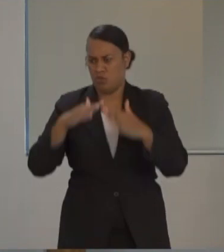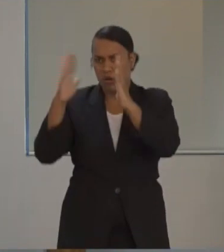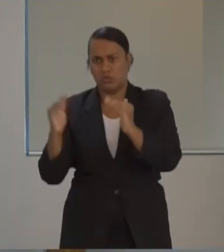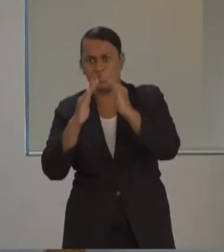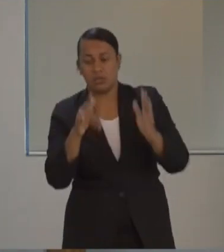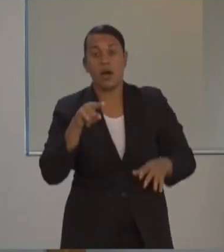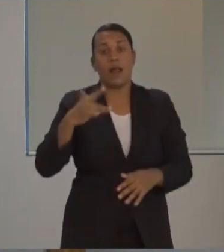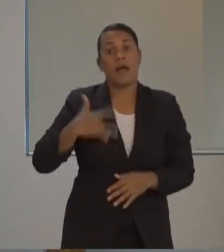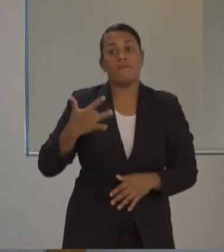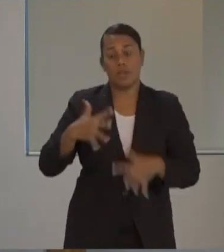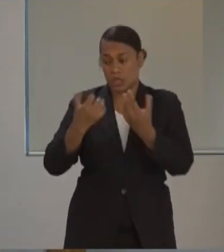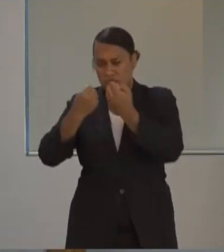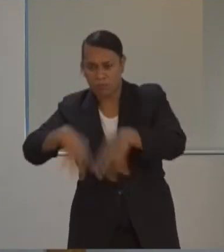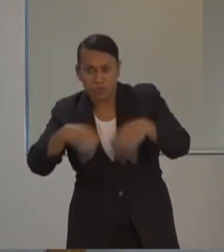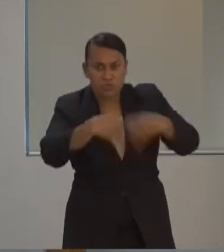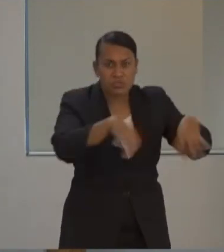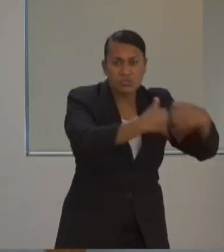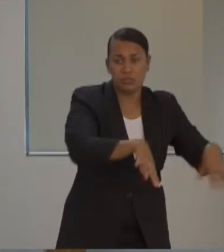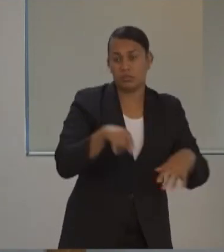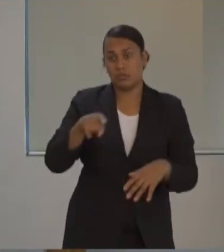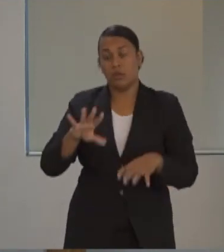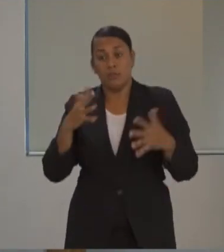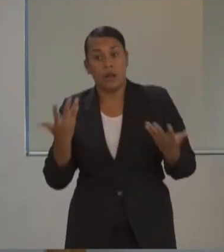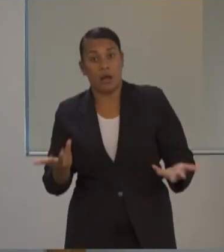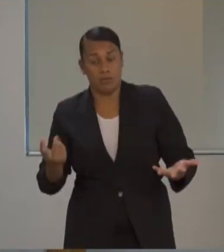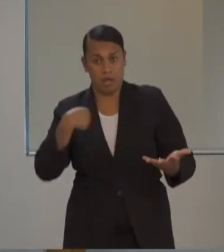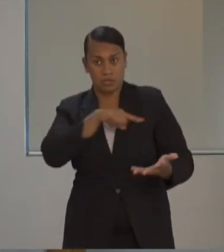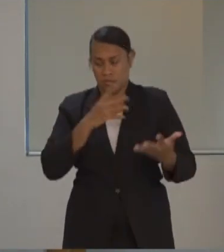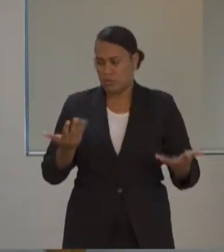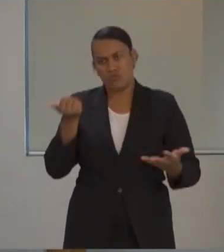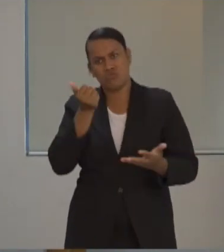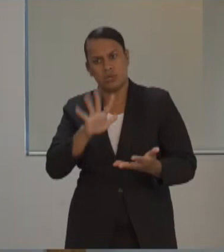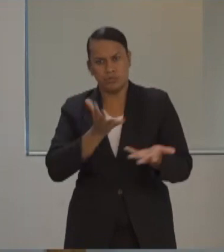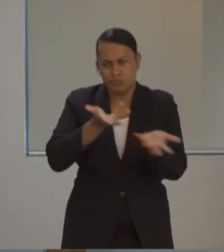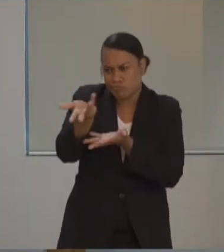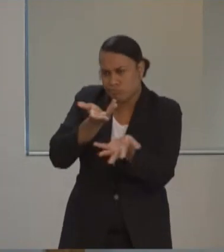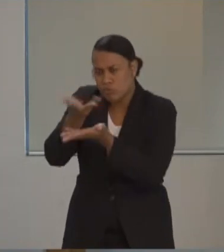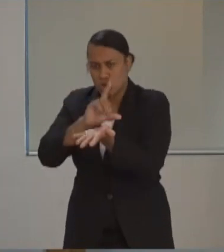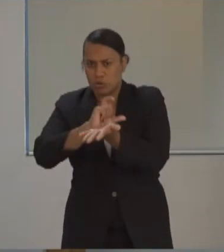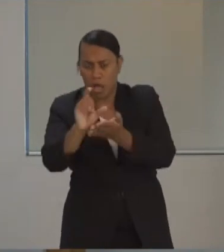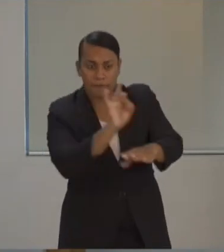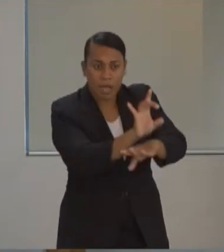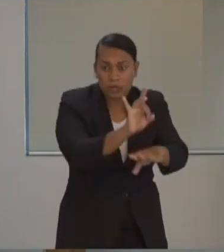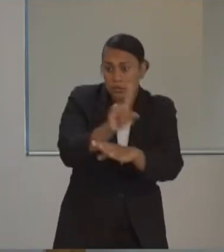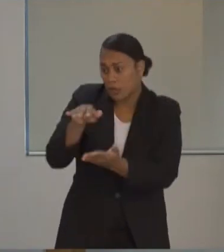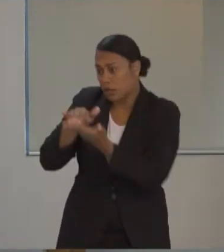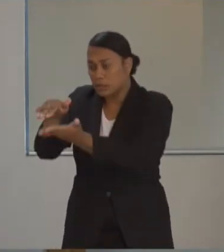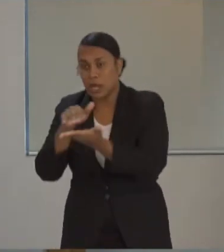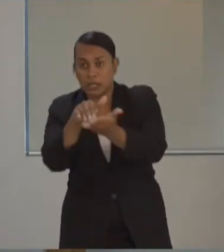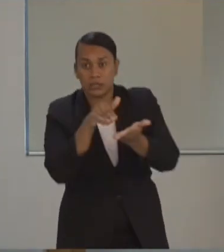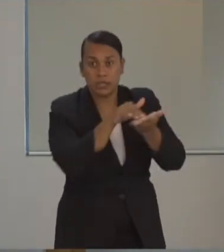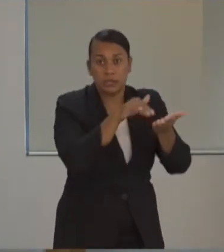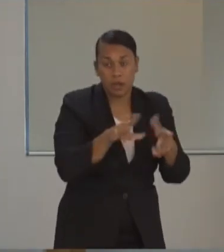But as we made clear from the start, help is on the way for affected Fijians. For many,